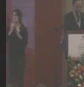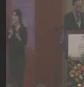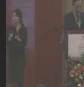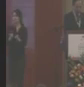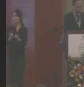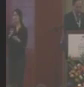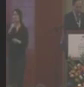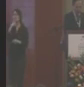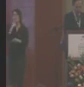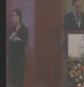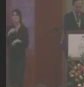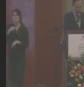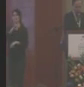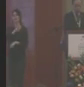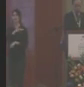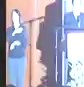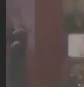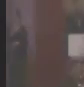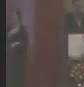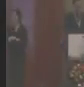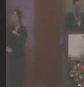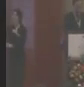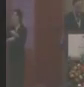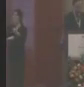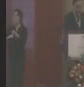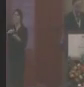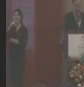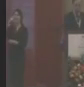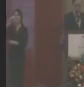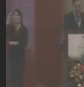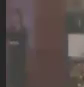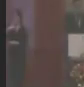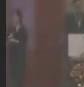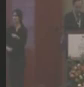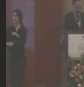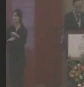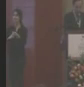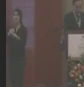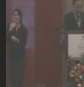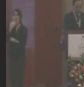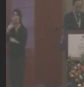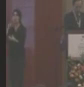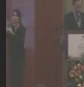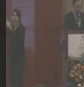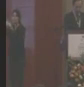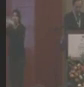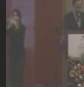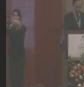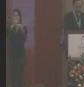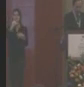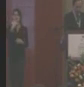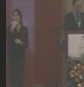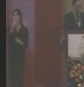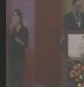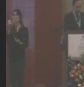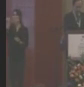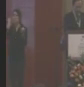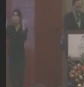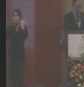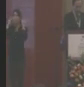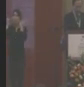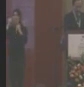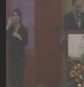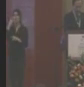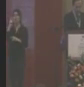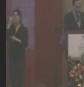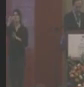actions. And for this, as a country, we support the comprehensive and intersectorial coordination work that has been made